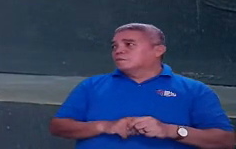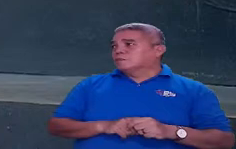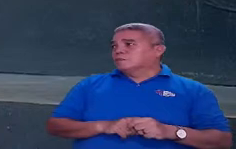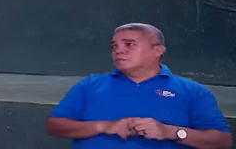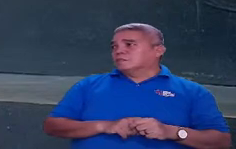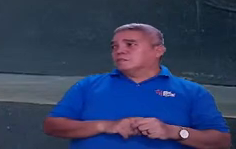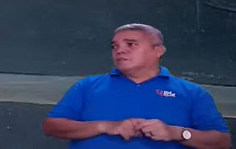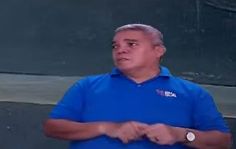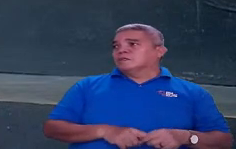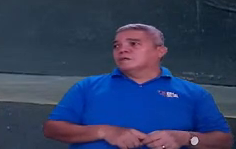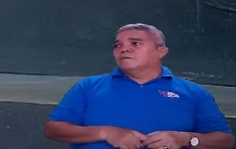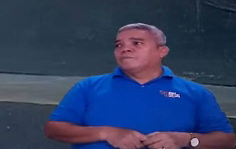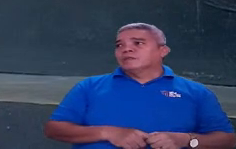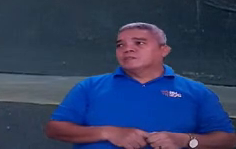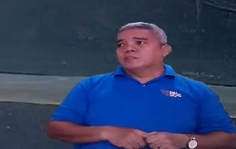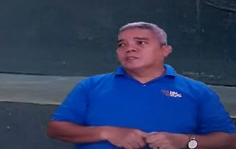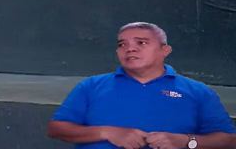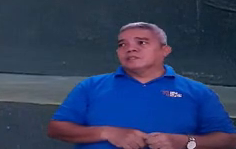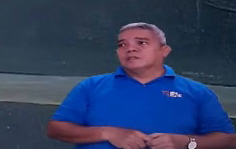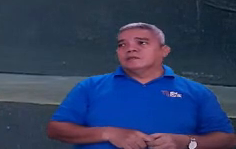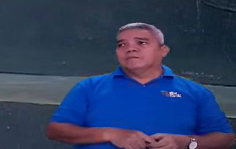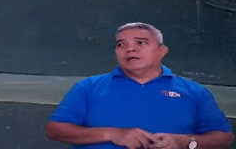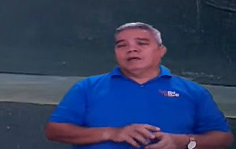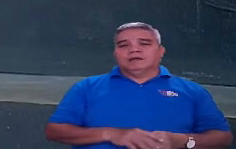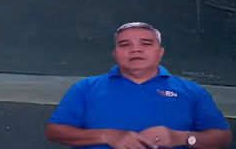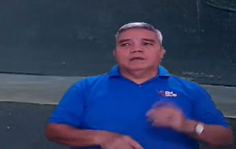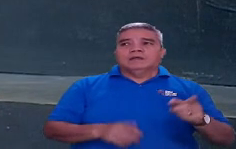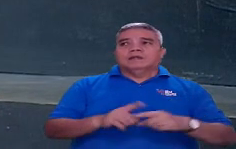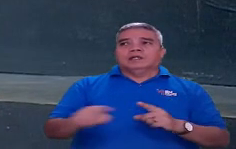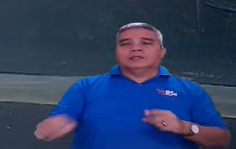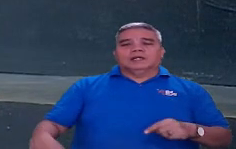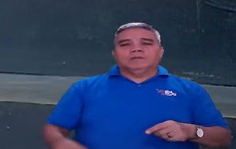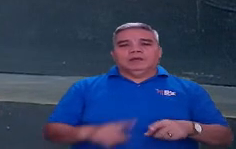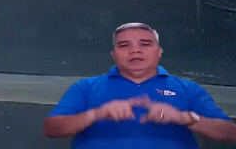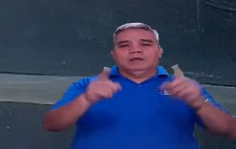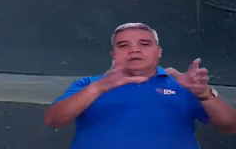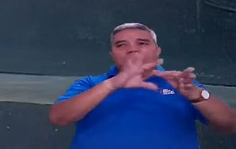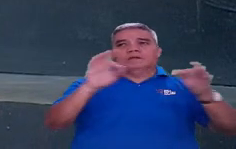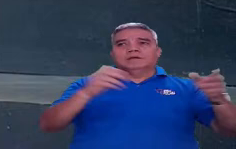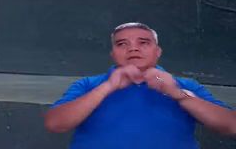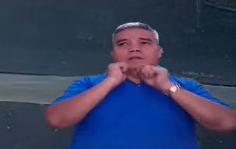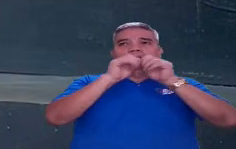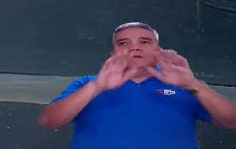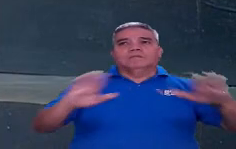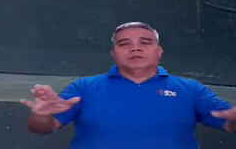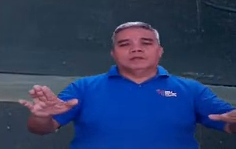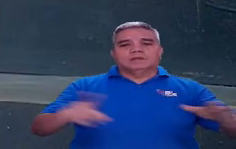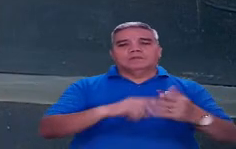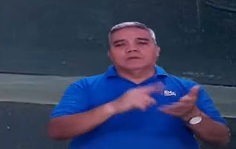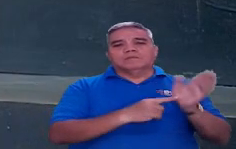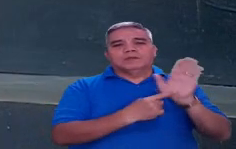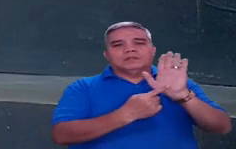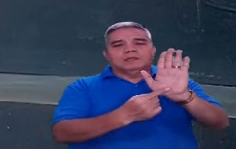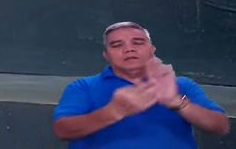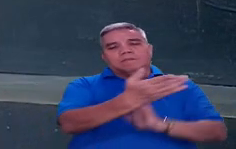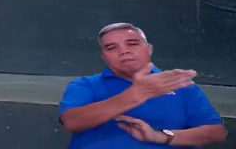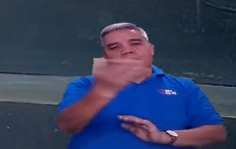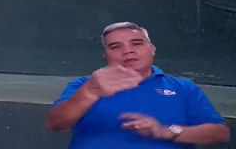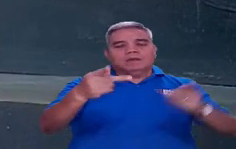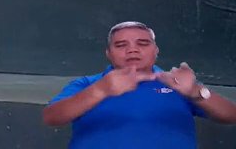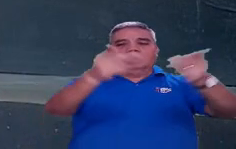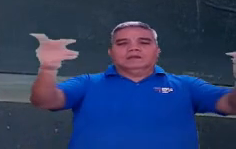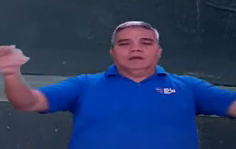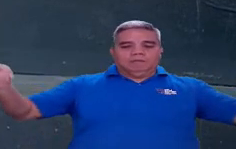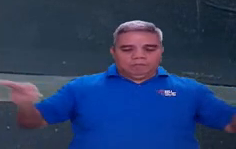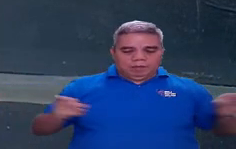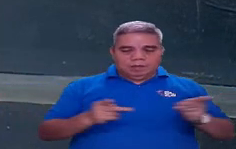the Savior, the Lord Jesus Christ. And I am blessed and happy to represent you in the field